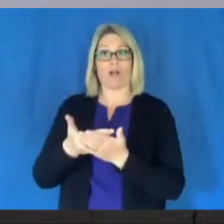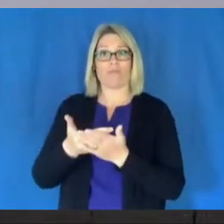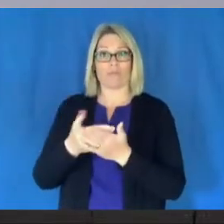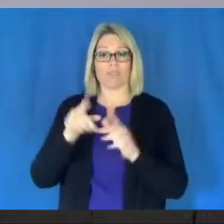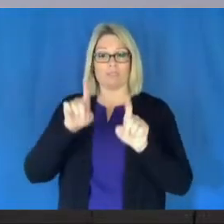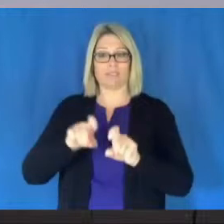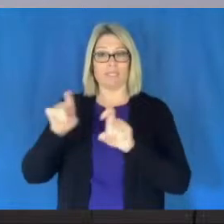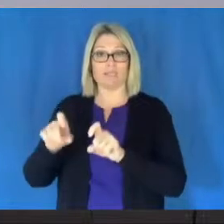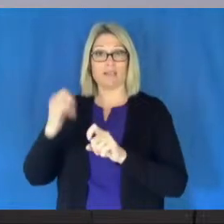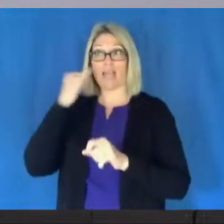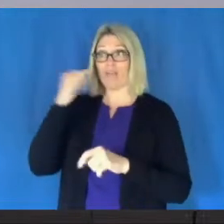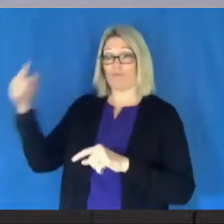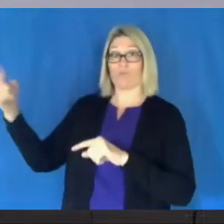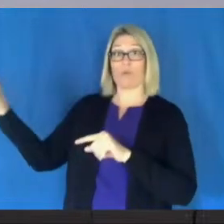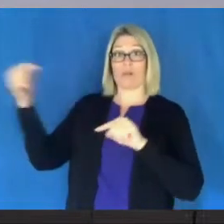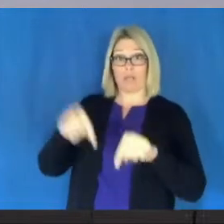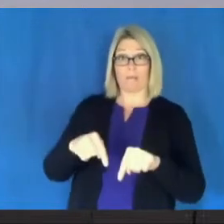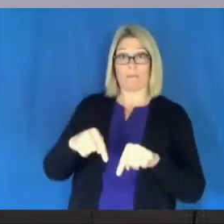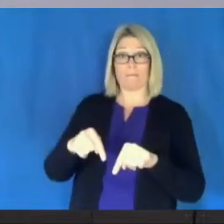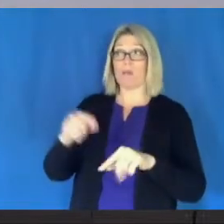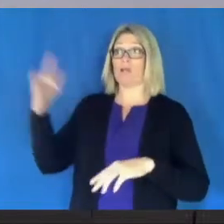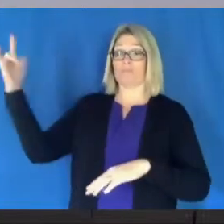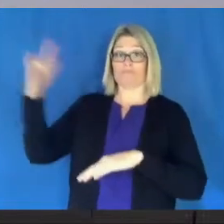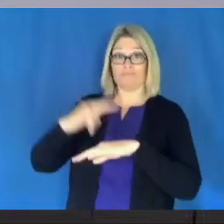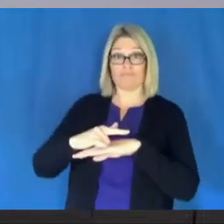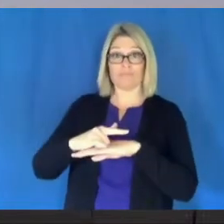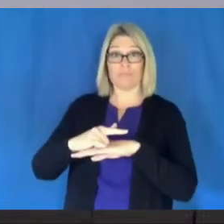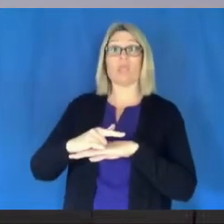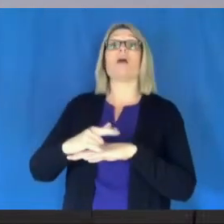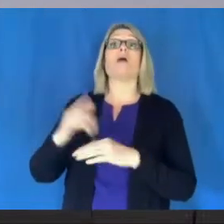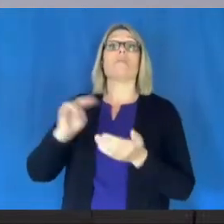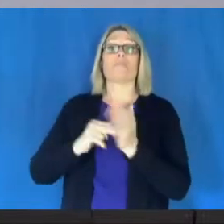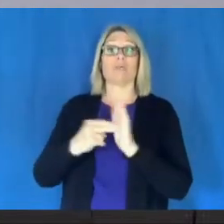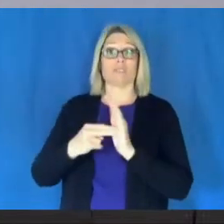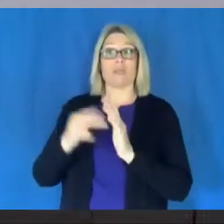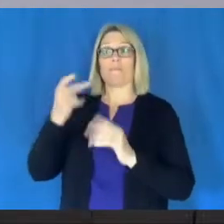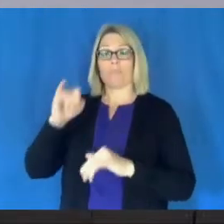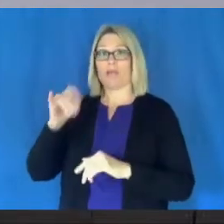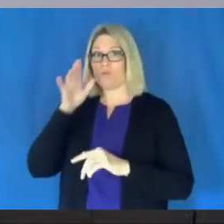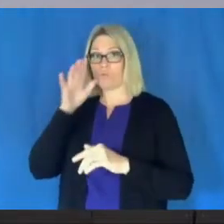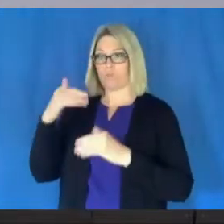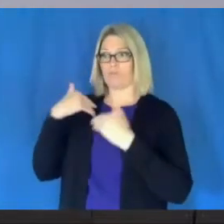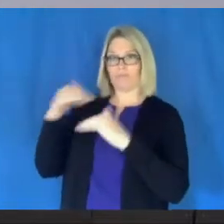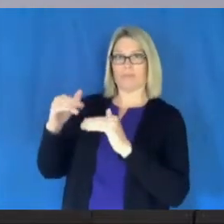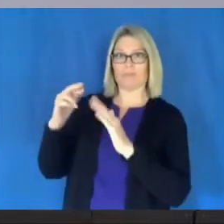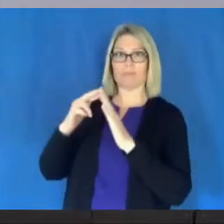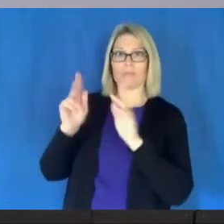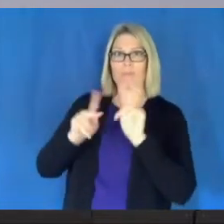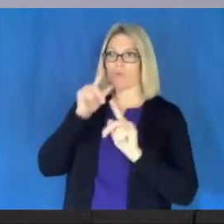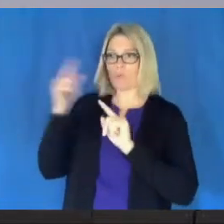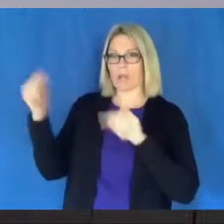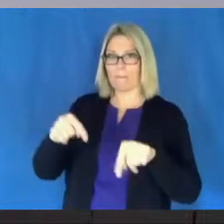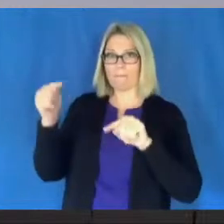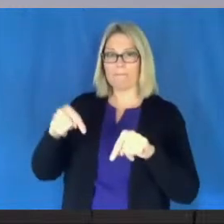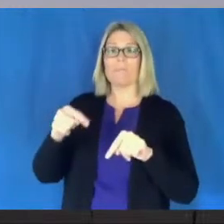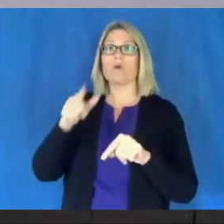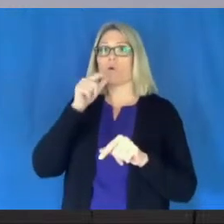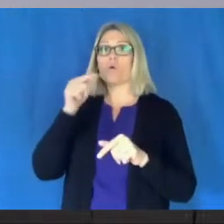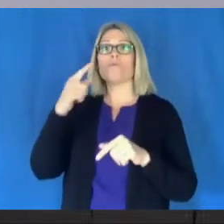from outside Atlantic Canada, restricting travel coming to PEI, including seasonal